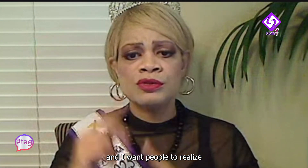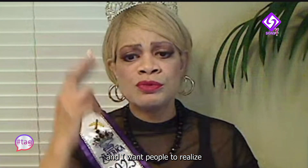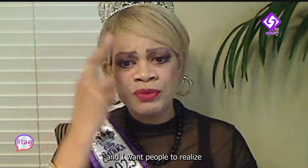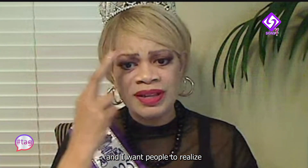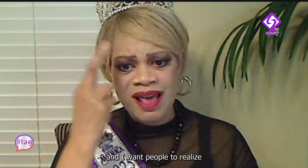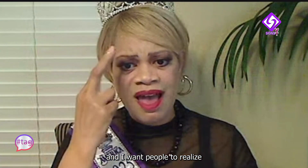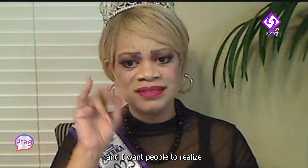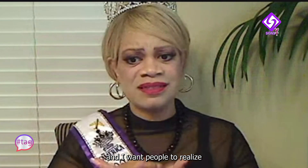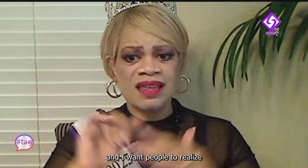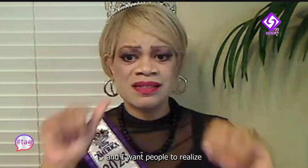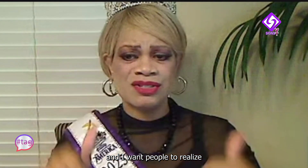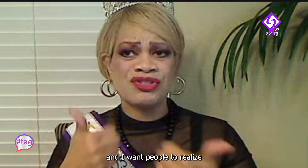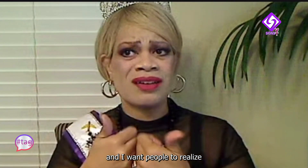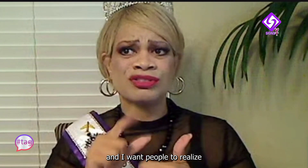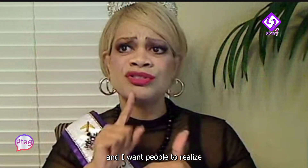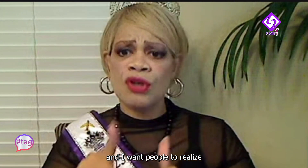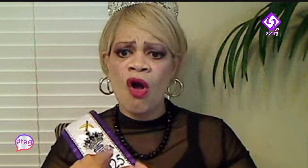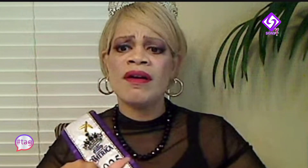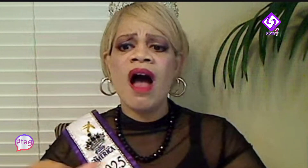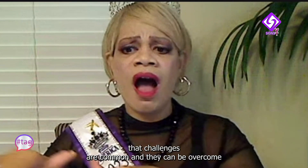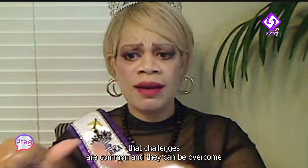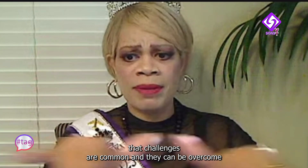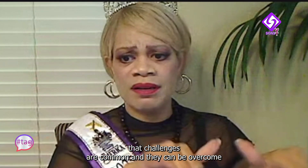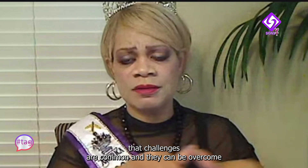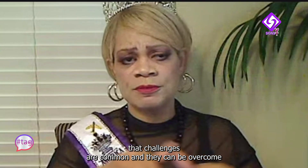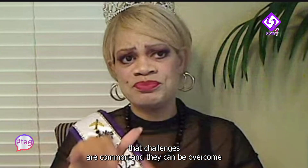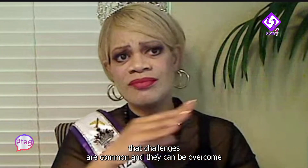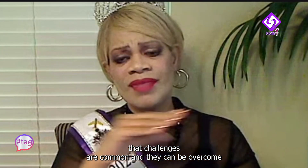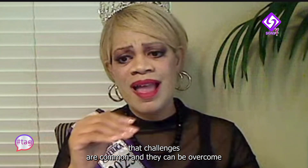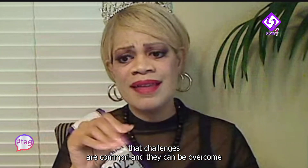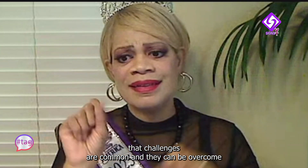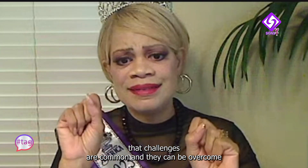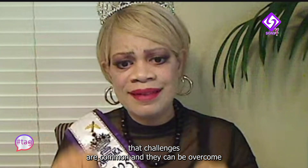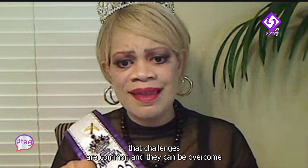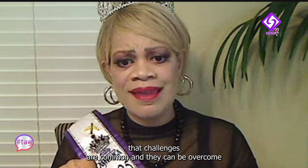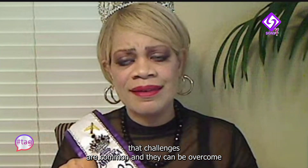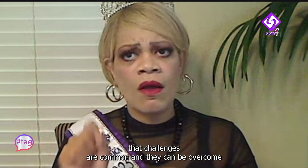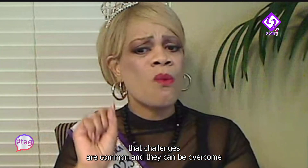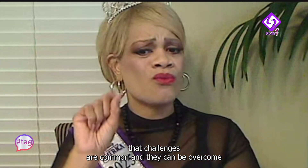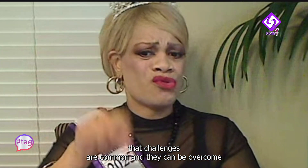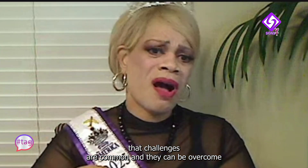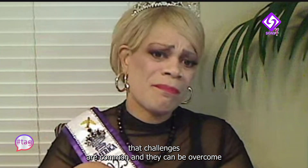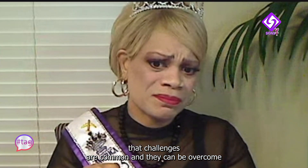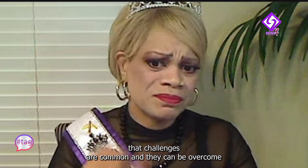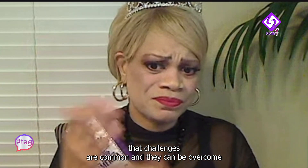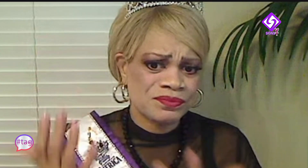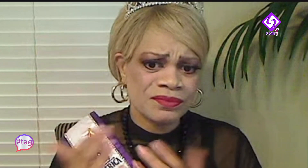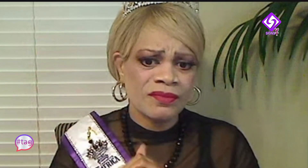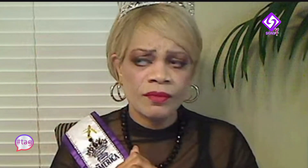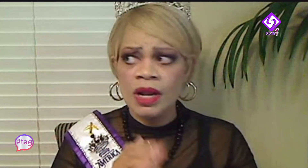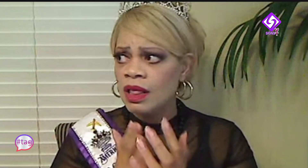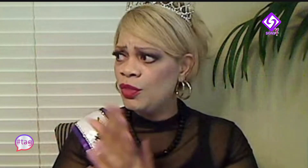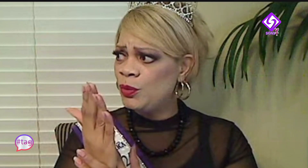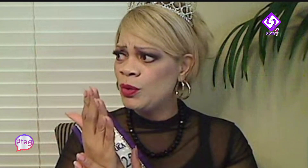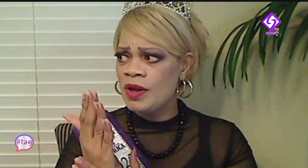I want people to realize that challenges are common and they can be overcome